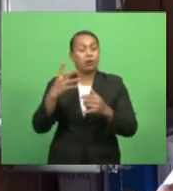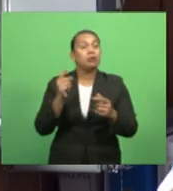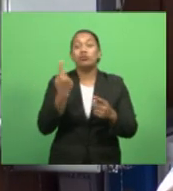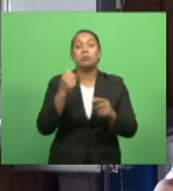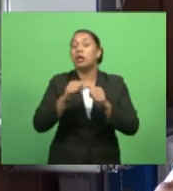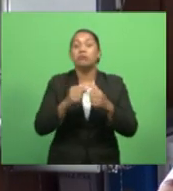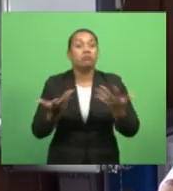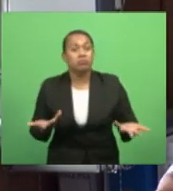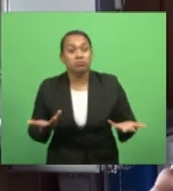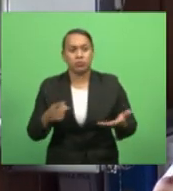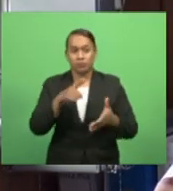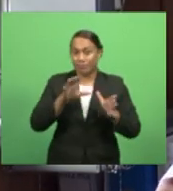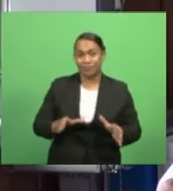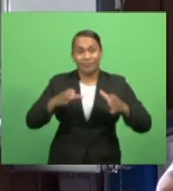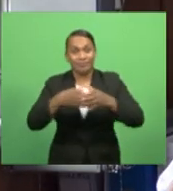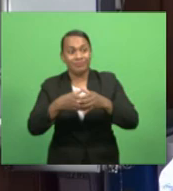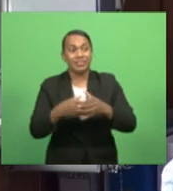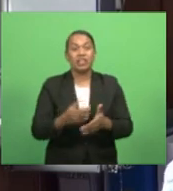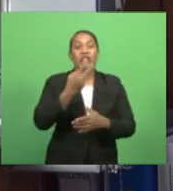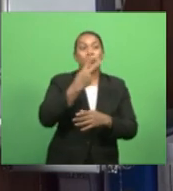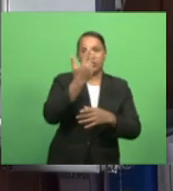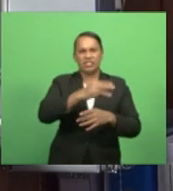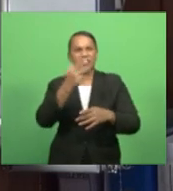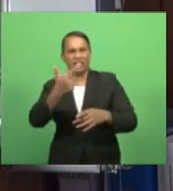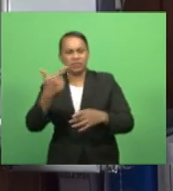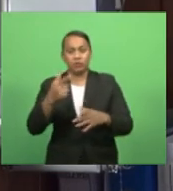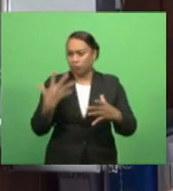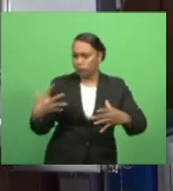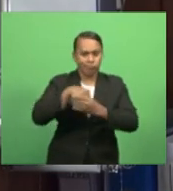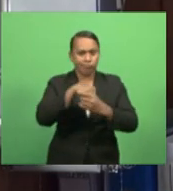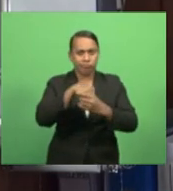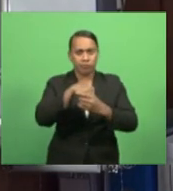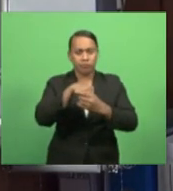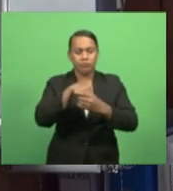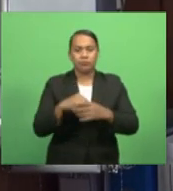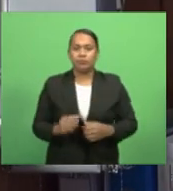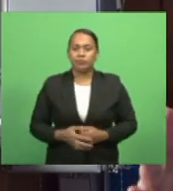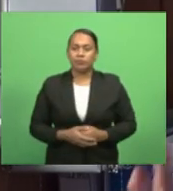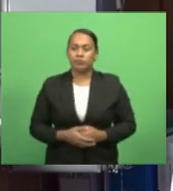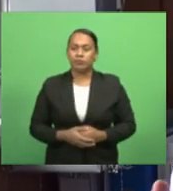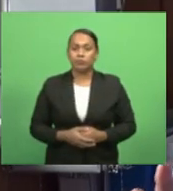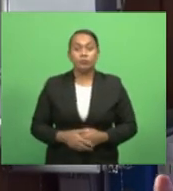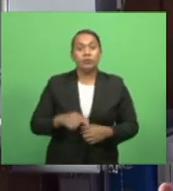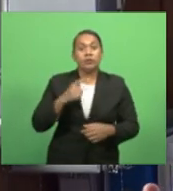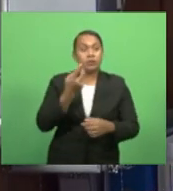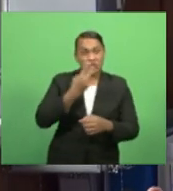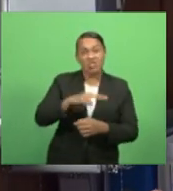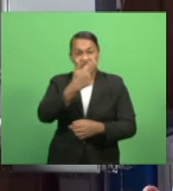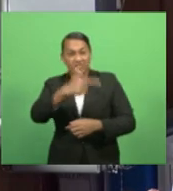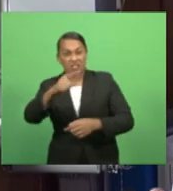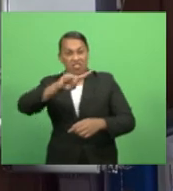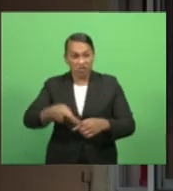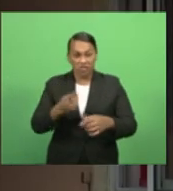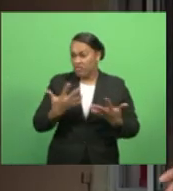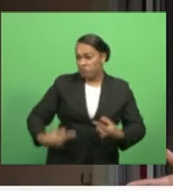but some of the 77,000 are the ones who are now agitating about other things in